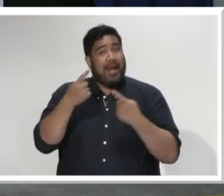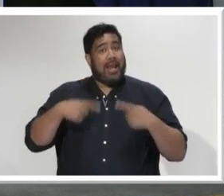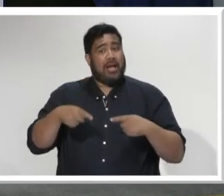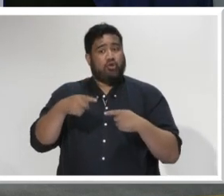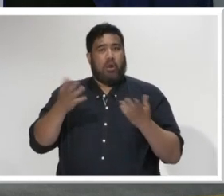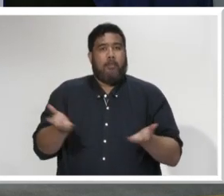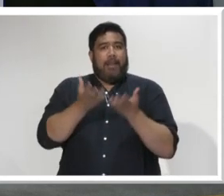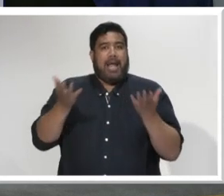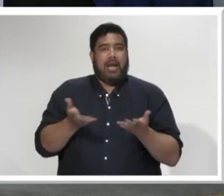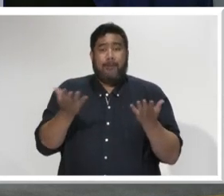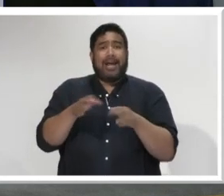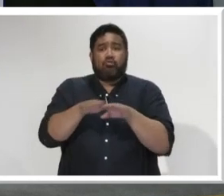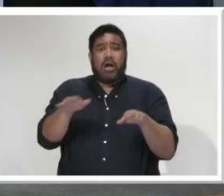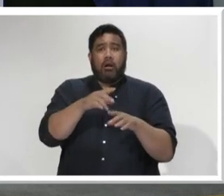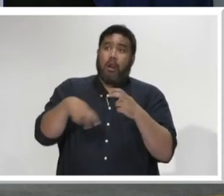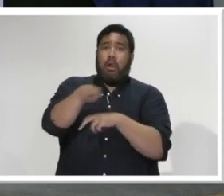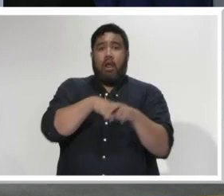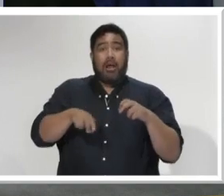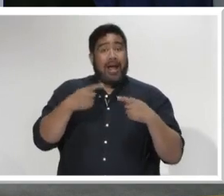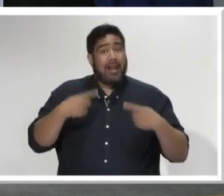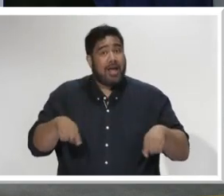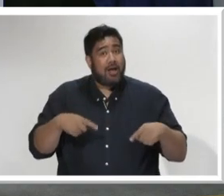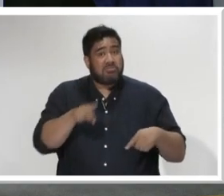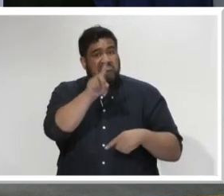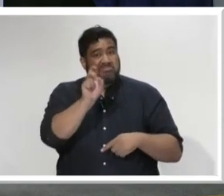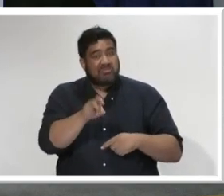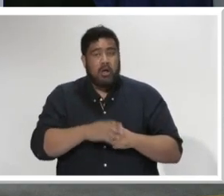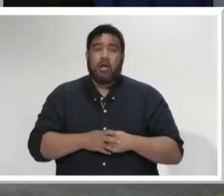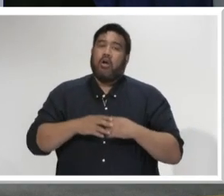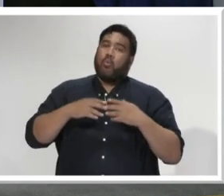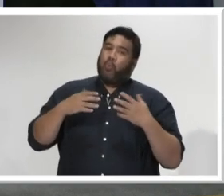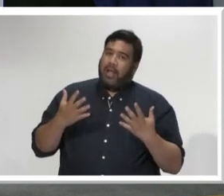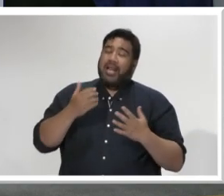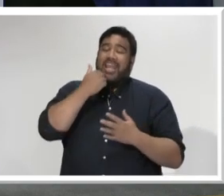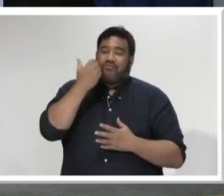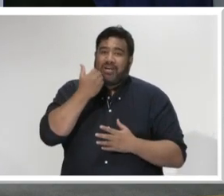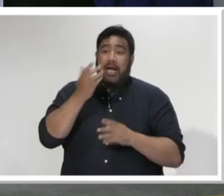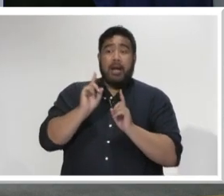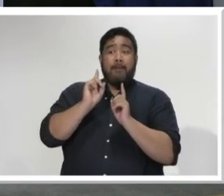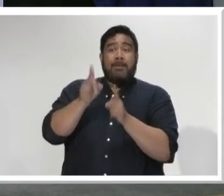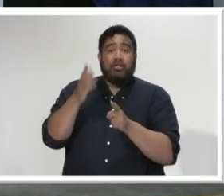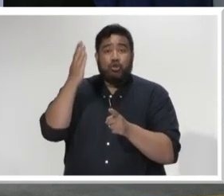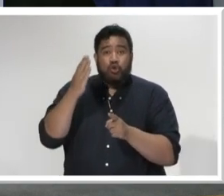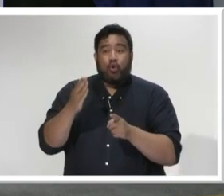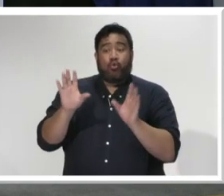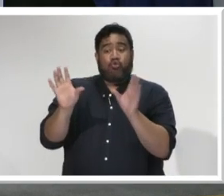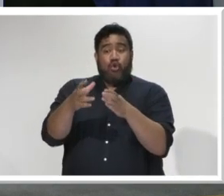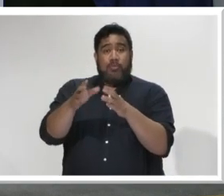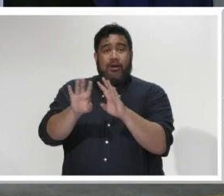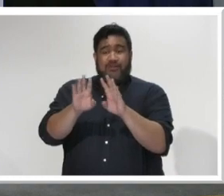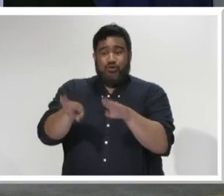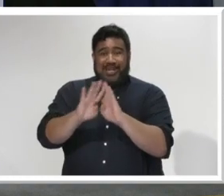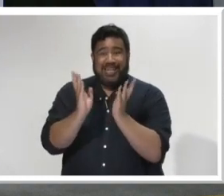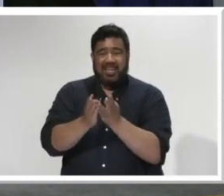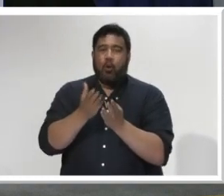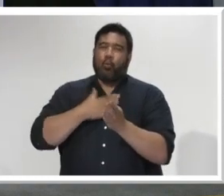challenging, is we are going to try and keep children in the same groups each day. And so for primary school, that's going to be a